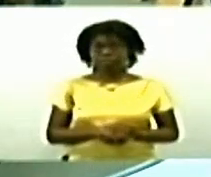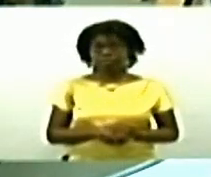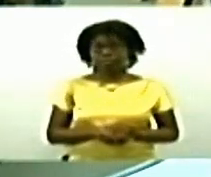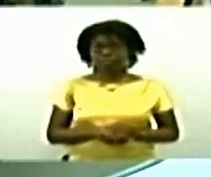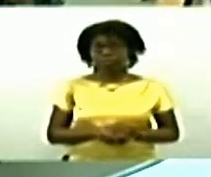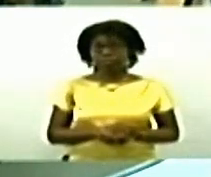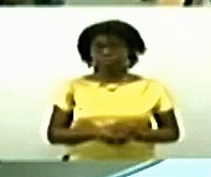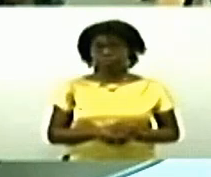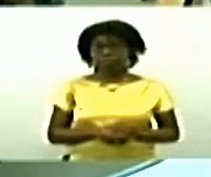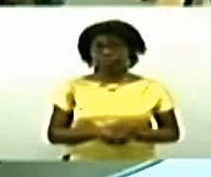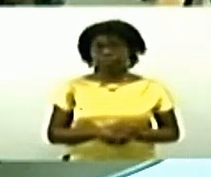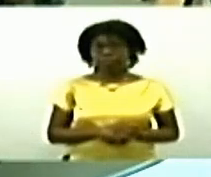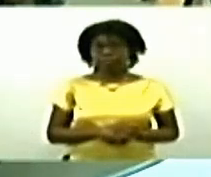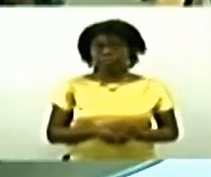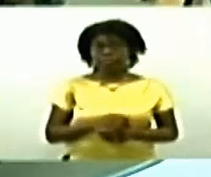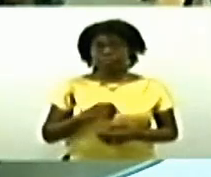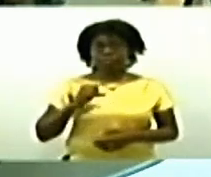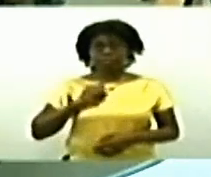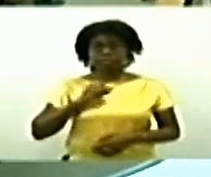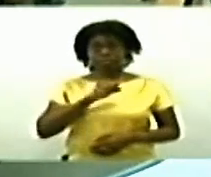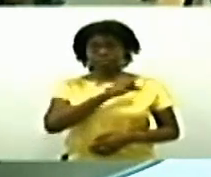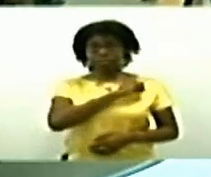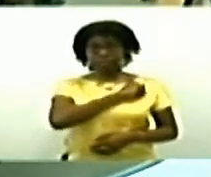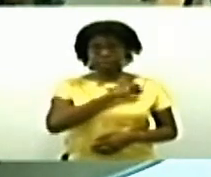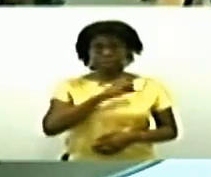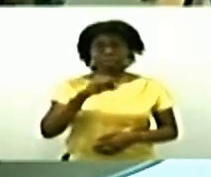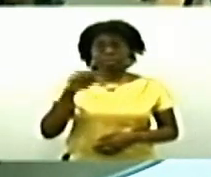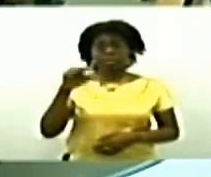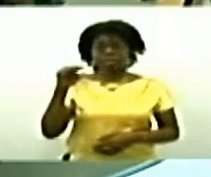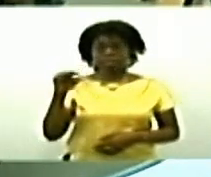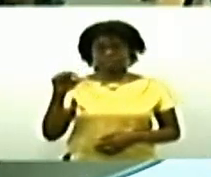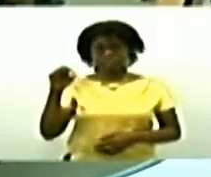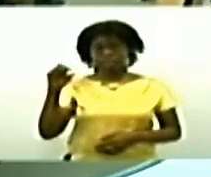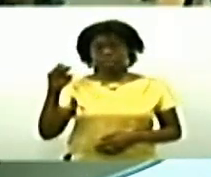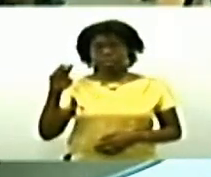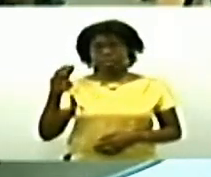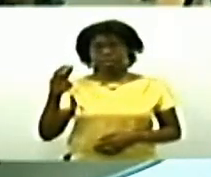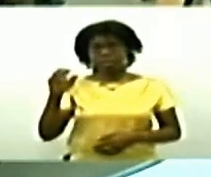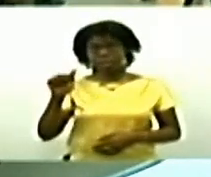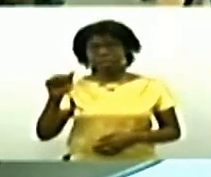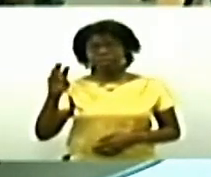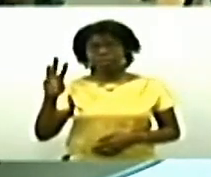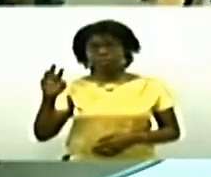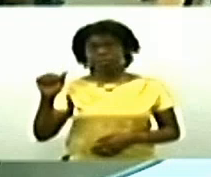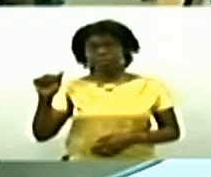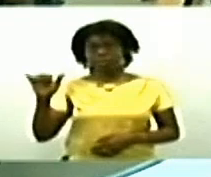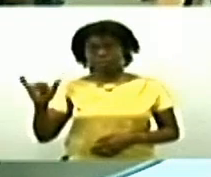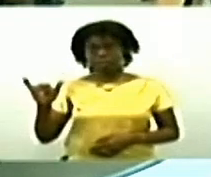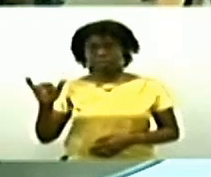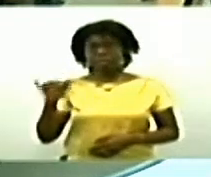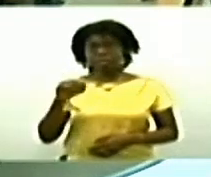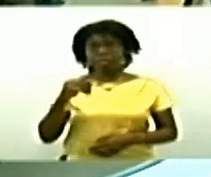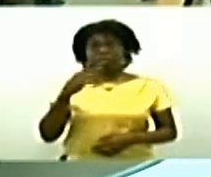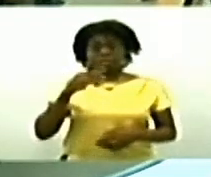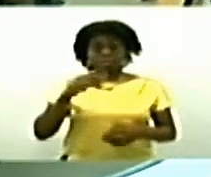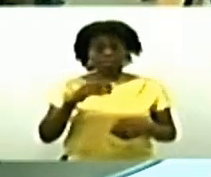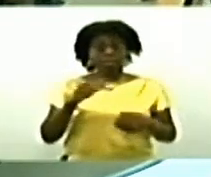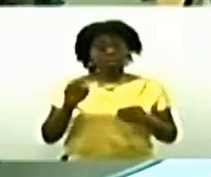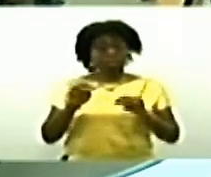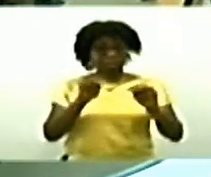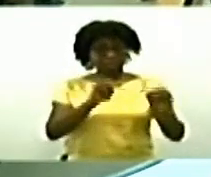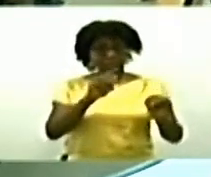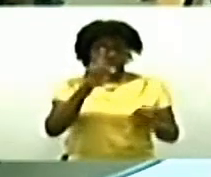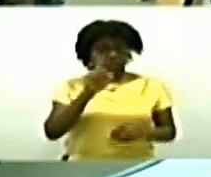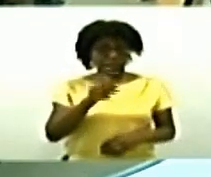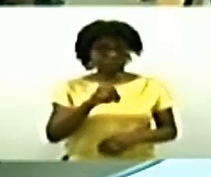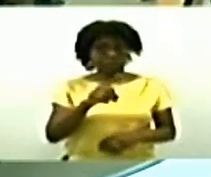Senator Garvey. Mr. President, I beg to move the third reading of the bill. Honorable members, the question proposed is